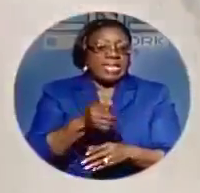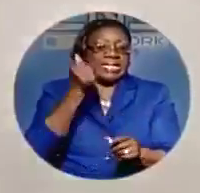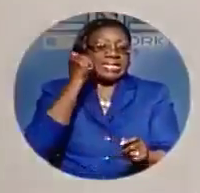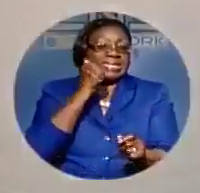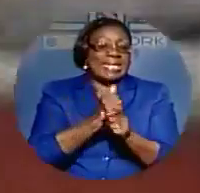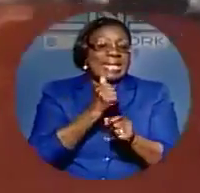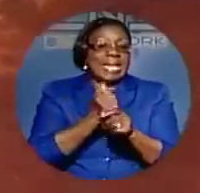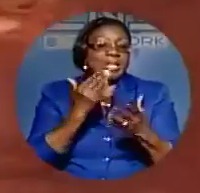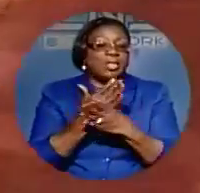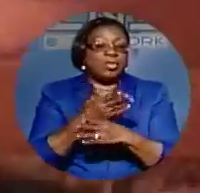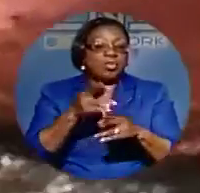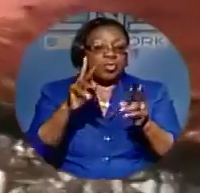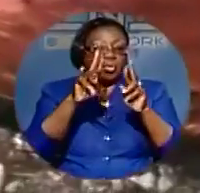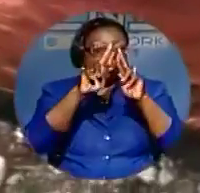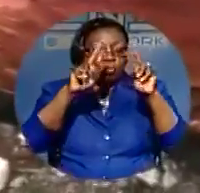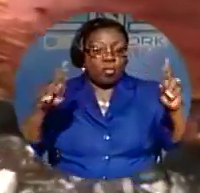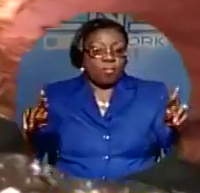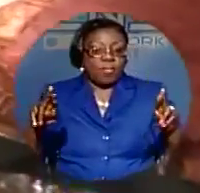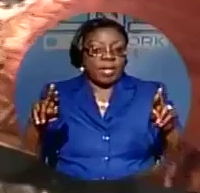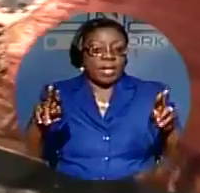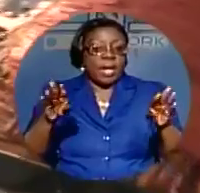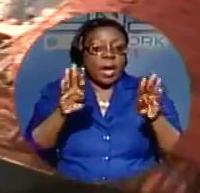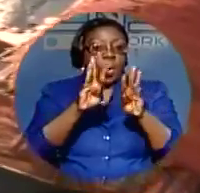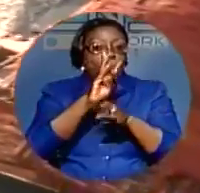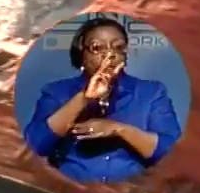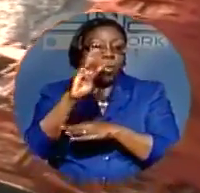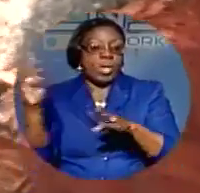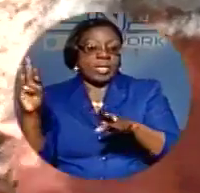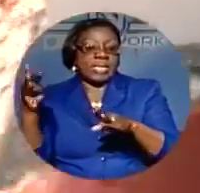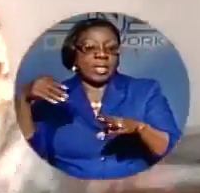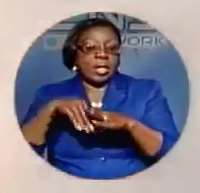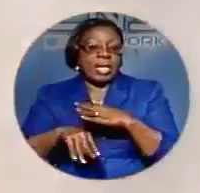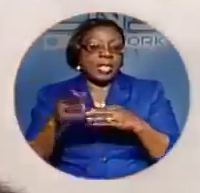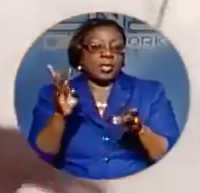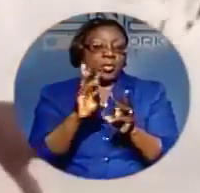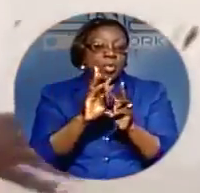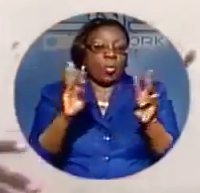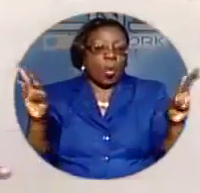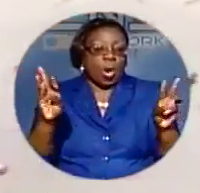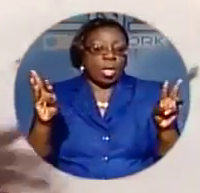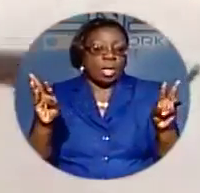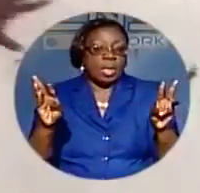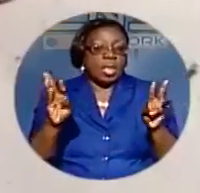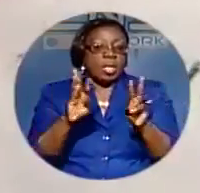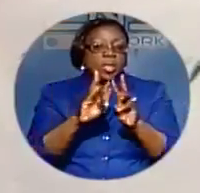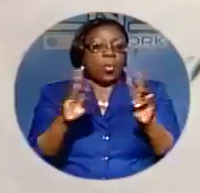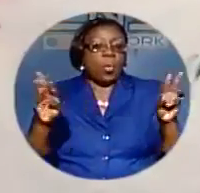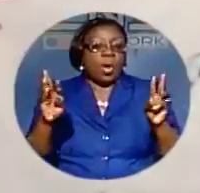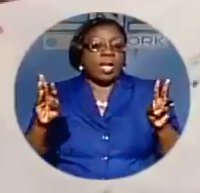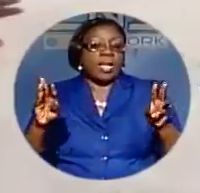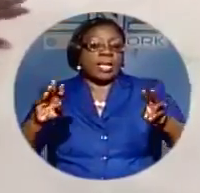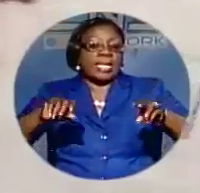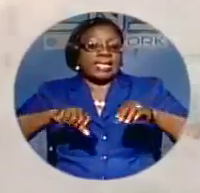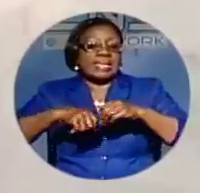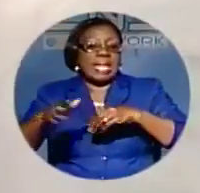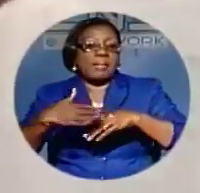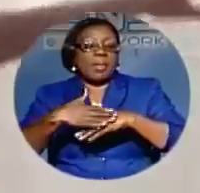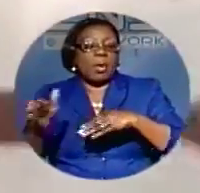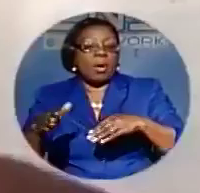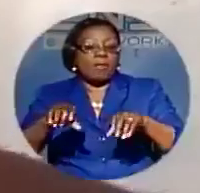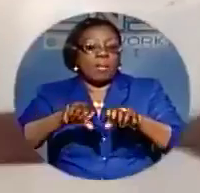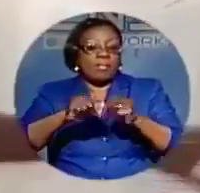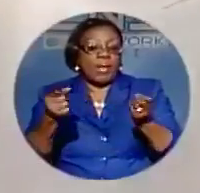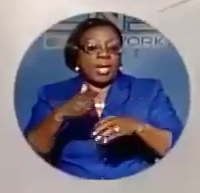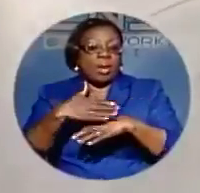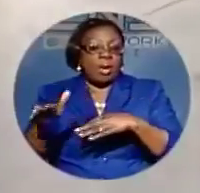piece of roofing plywood right here that just dug right into the wall. You can see where this wall just gets slapped with a piece of plywood, and all of